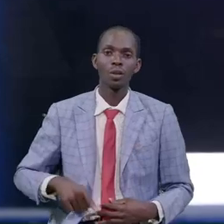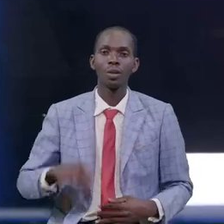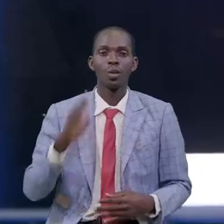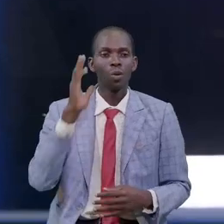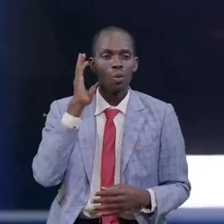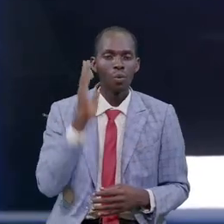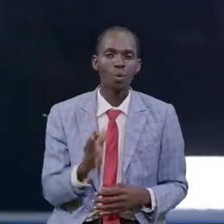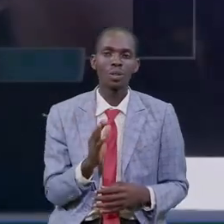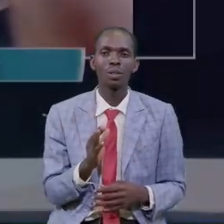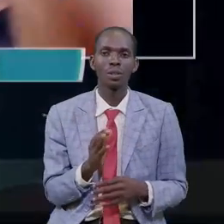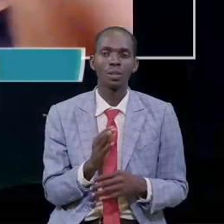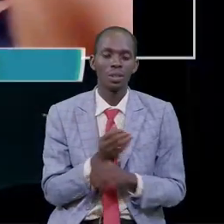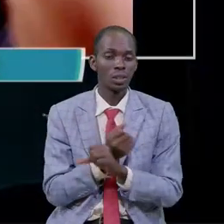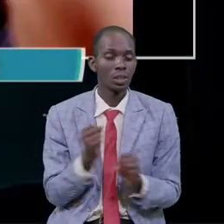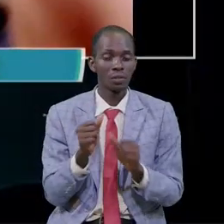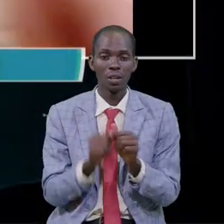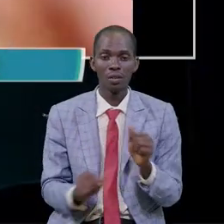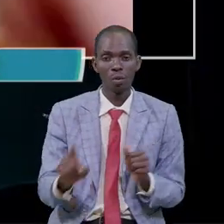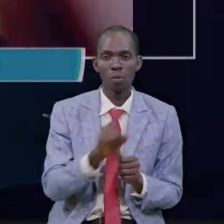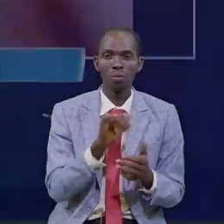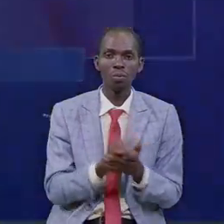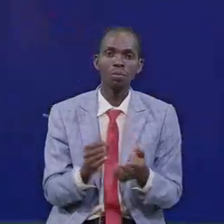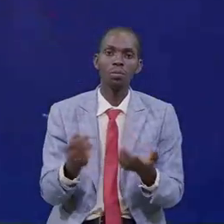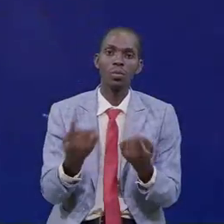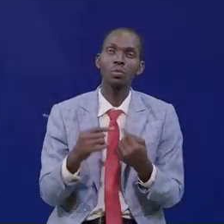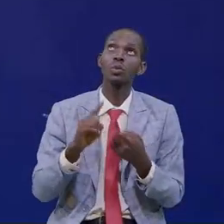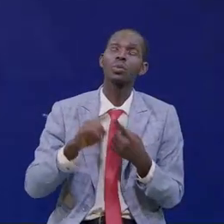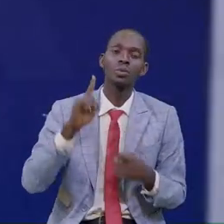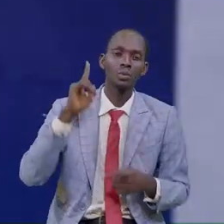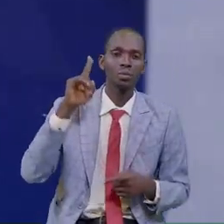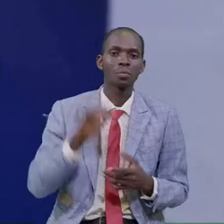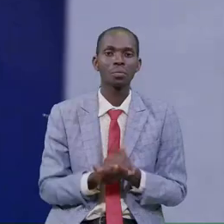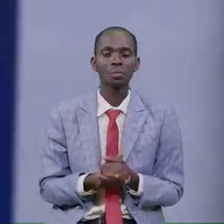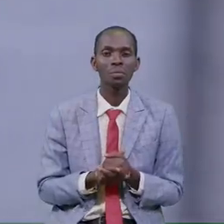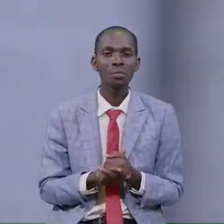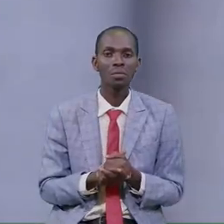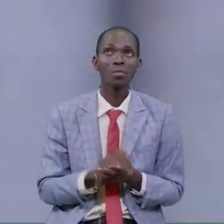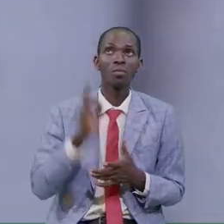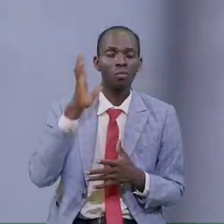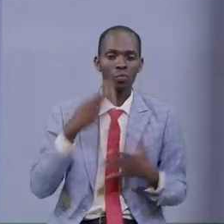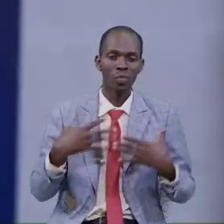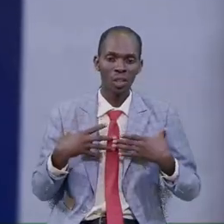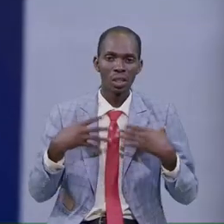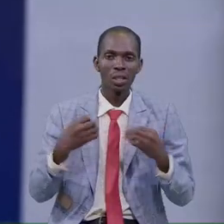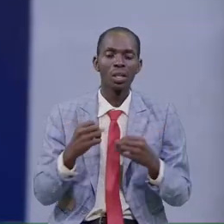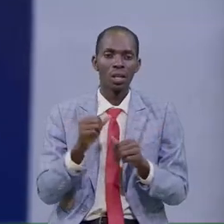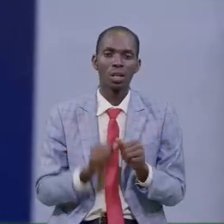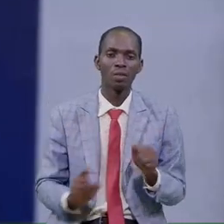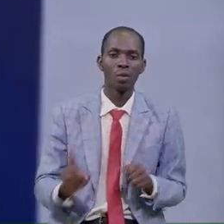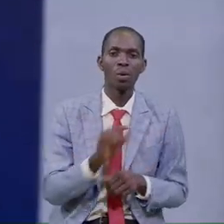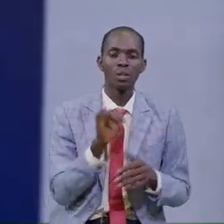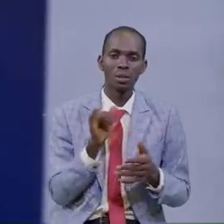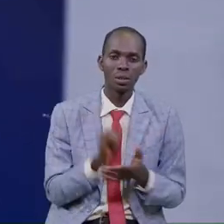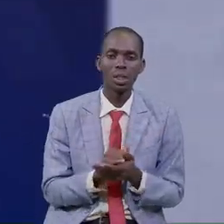everyone who comes to him. Le Seigneur sauvera tous ceux qui viennent à lui. Heal everyone who demands healing. Il va